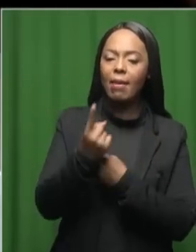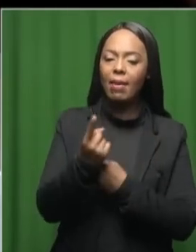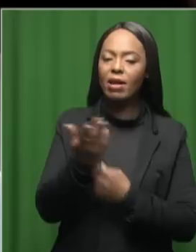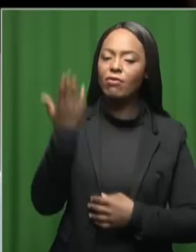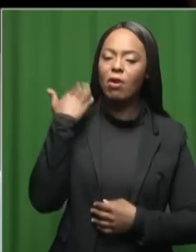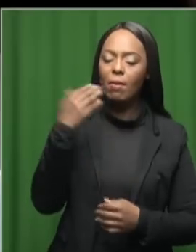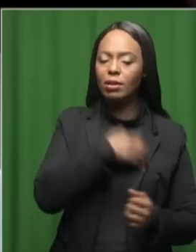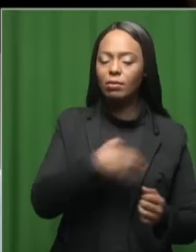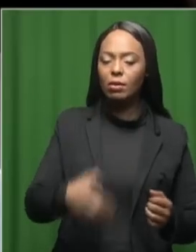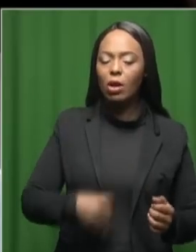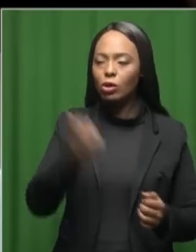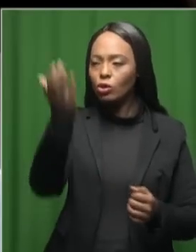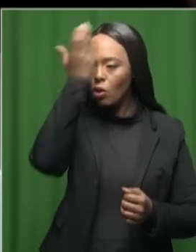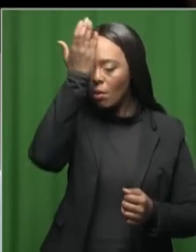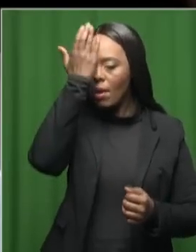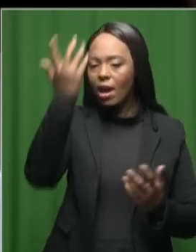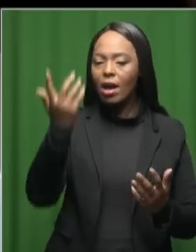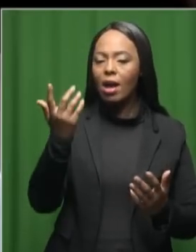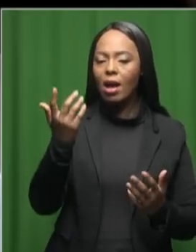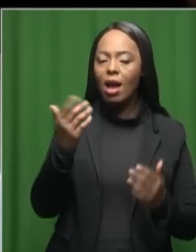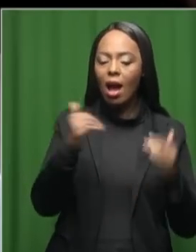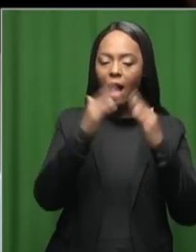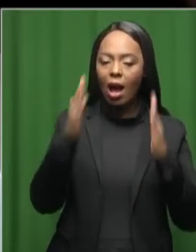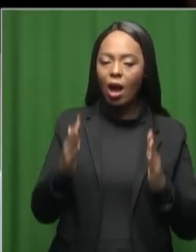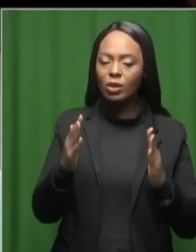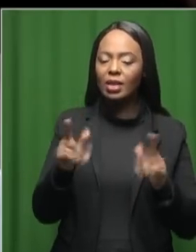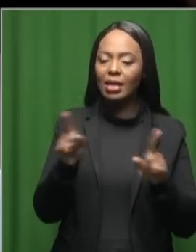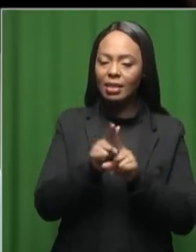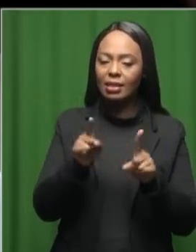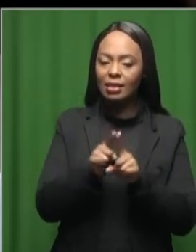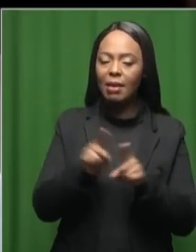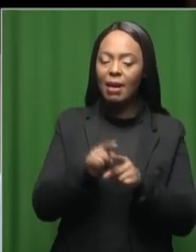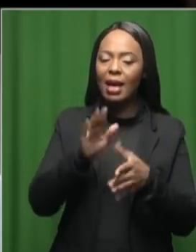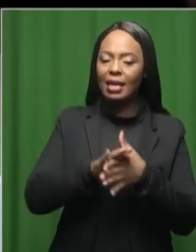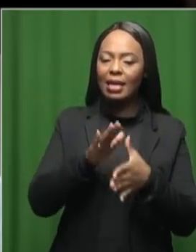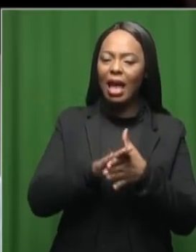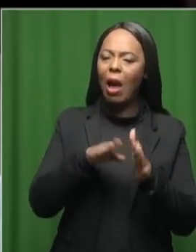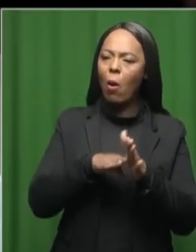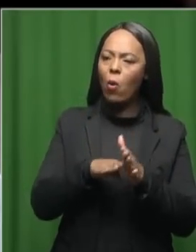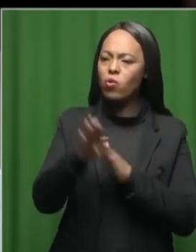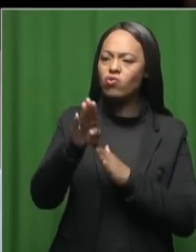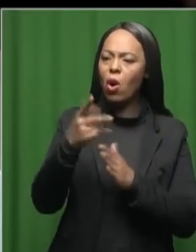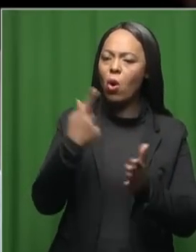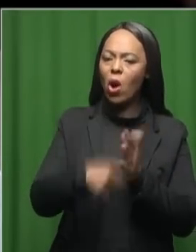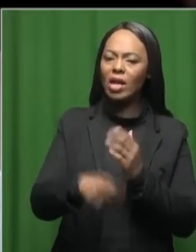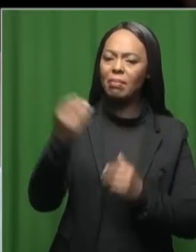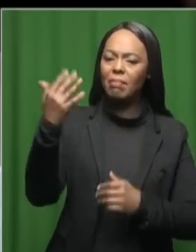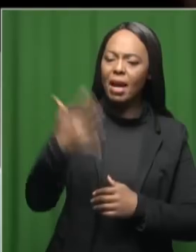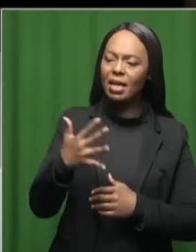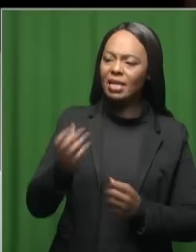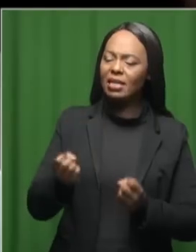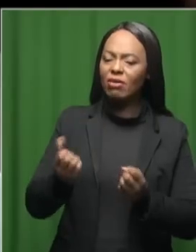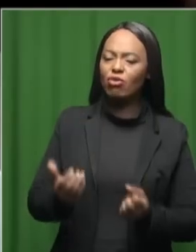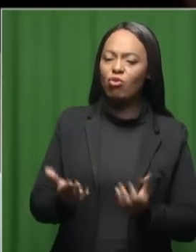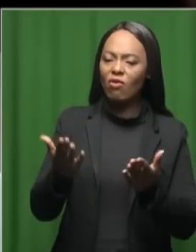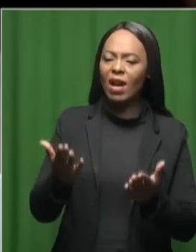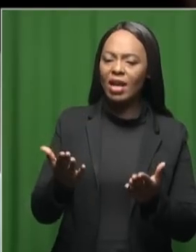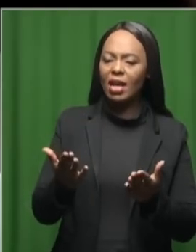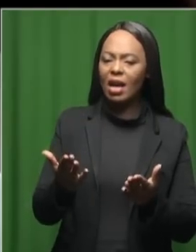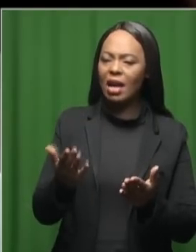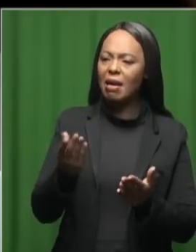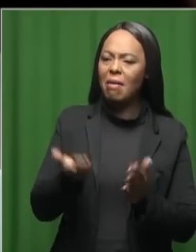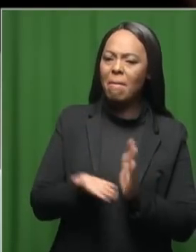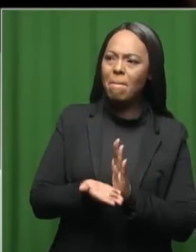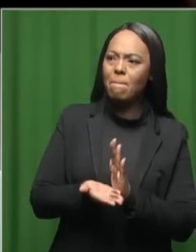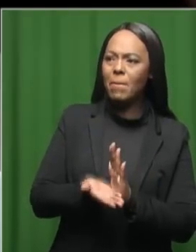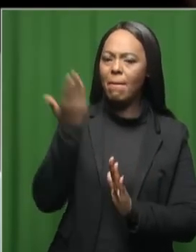President Jacob Zuma's house. And the same reason was also given of inflated prices and service providers just inflating their prices.